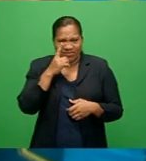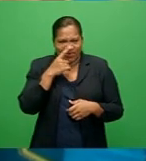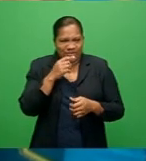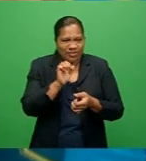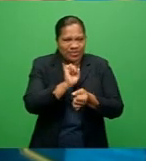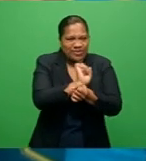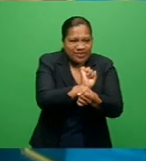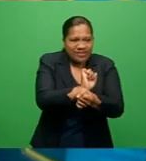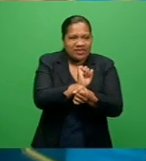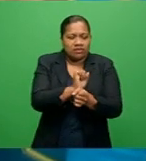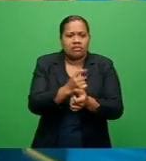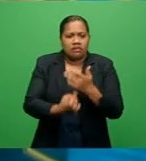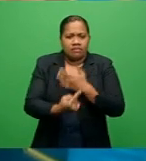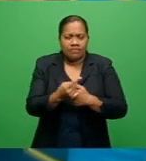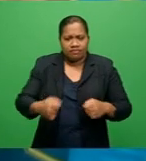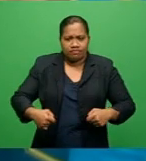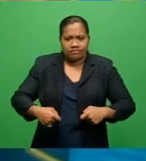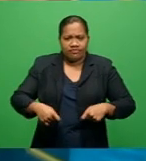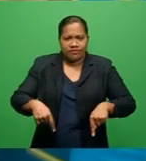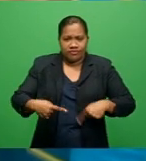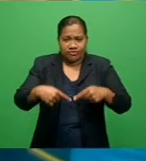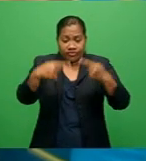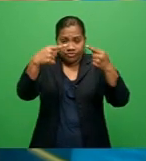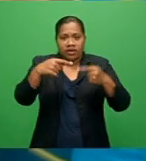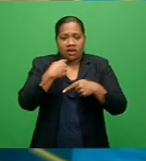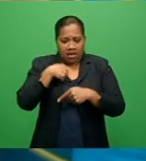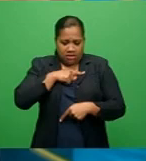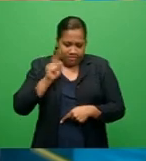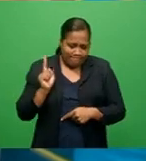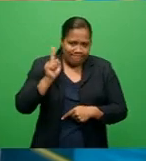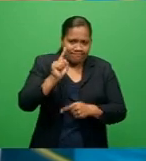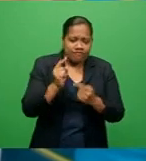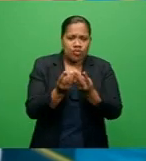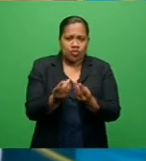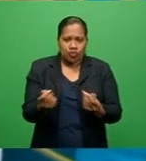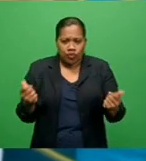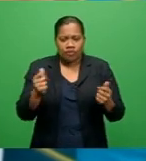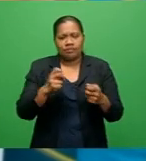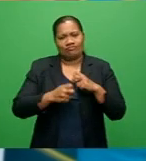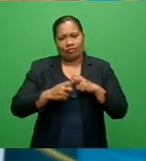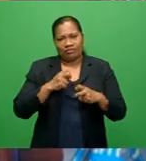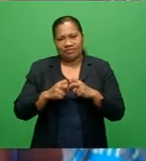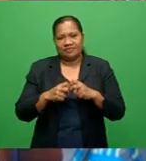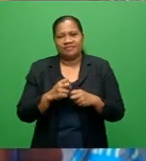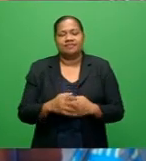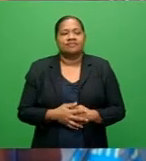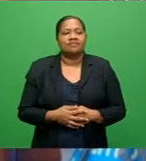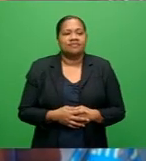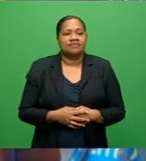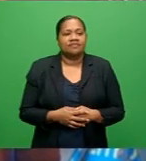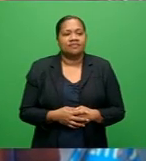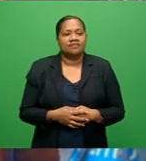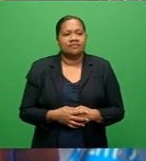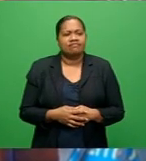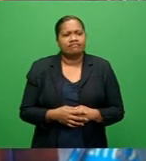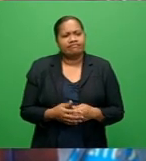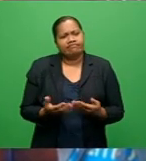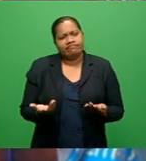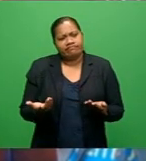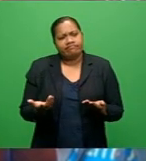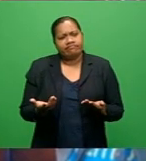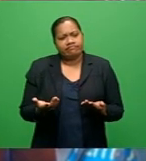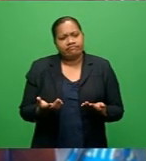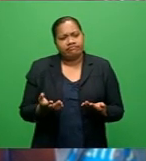there to solve the problem, and we are there to rehabilitate them. And yeah, basically those are the